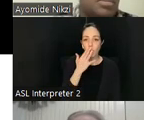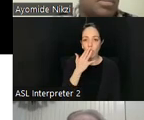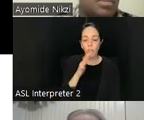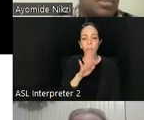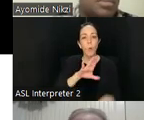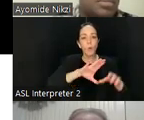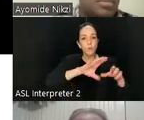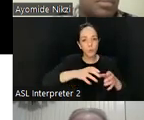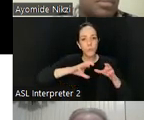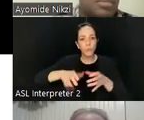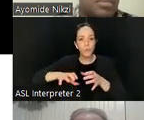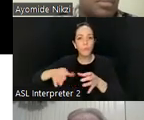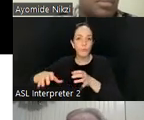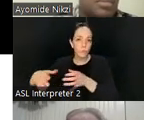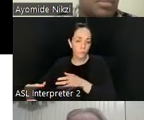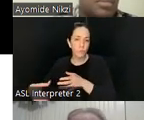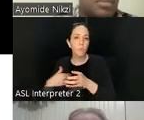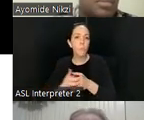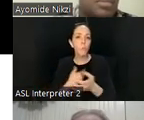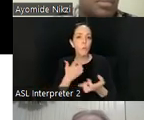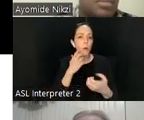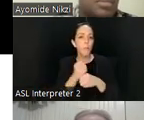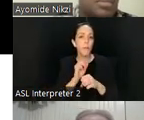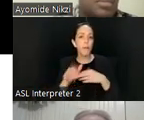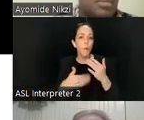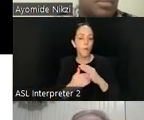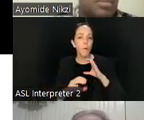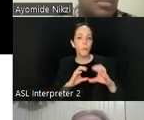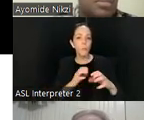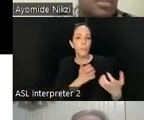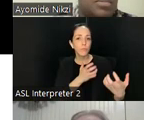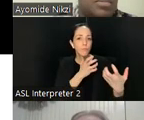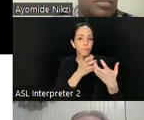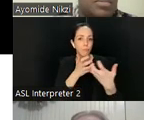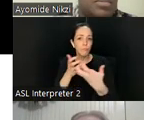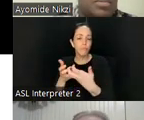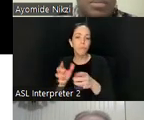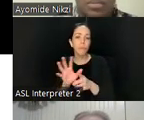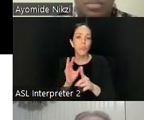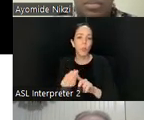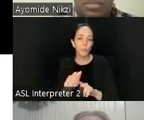Any suggestions, additions, changes to this particular section?